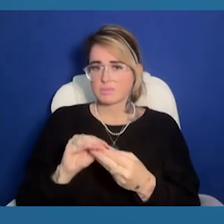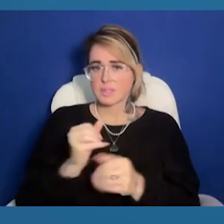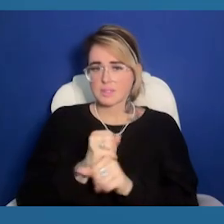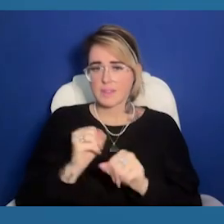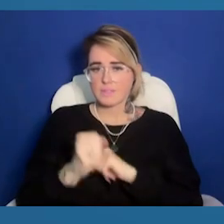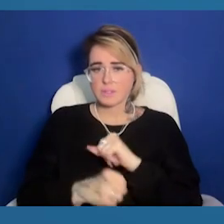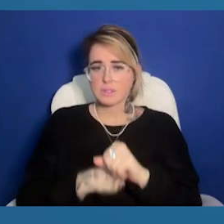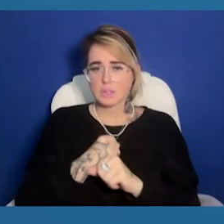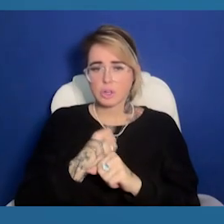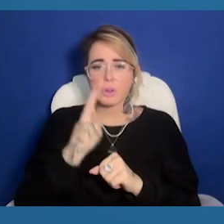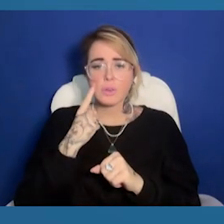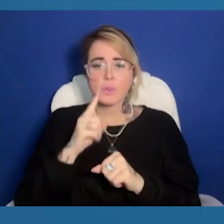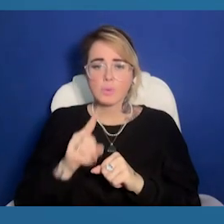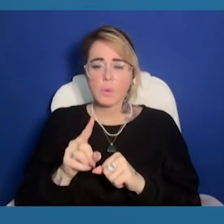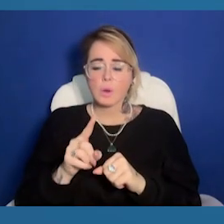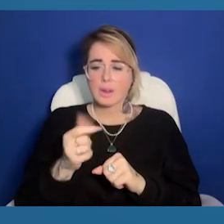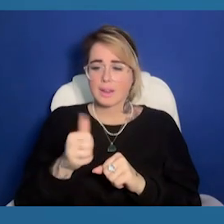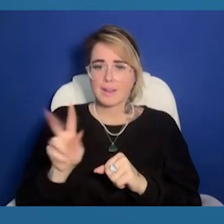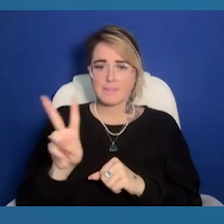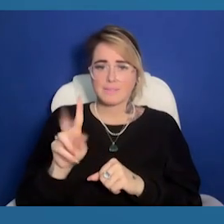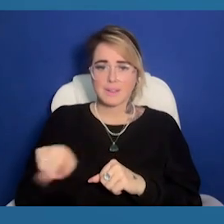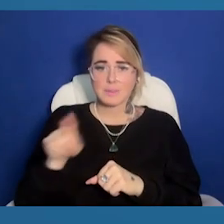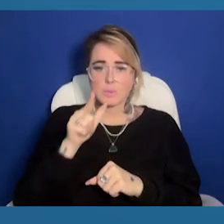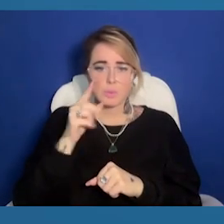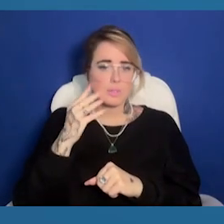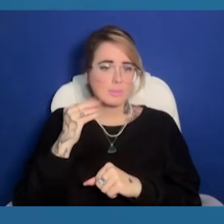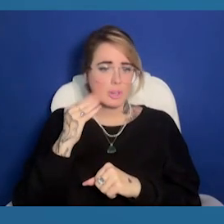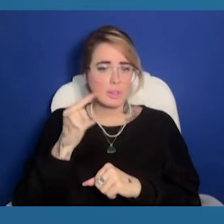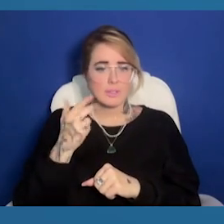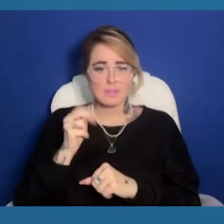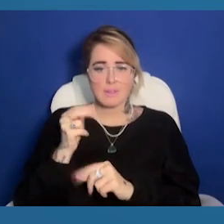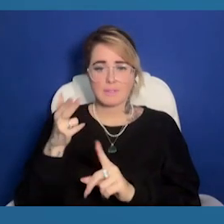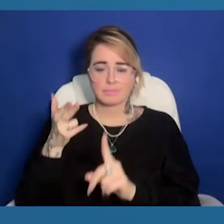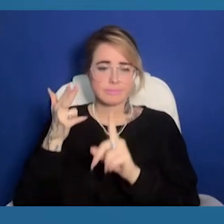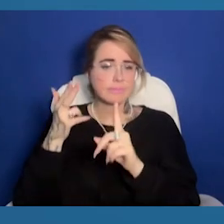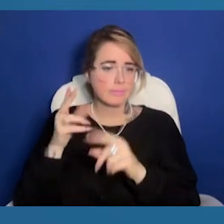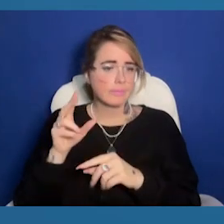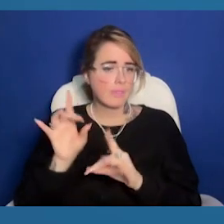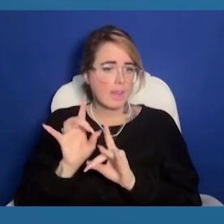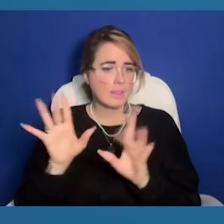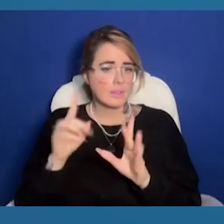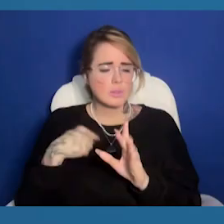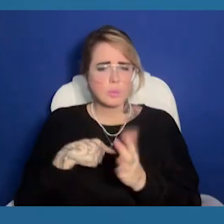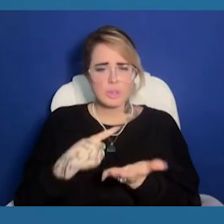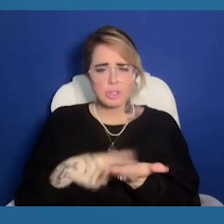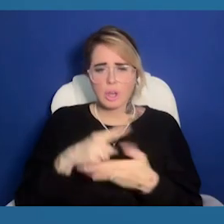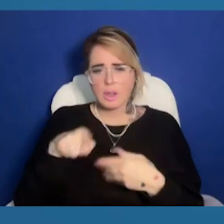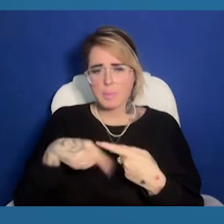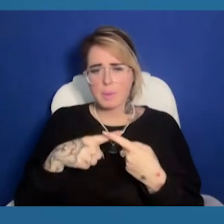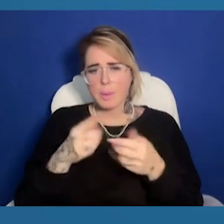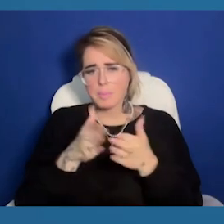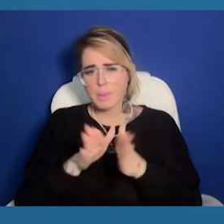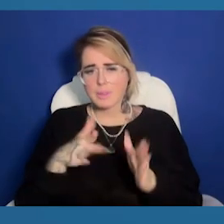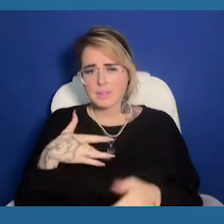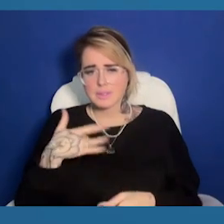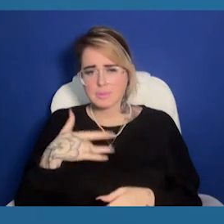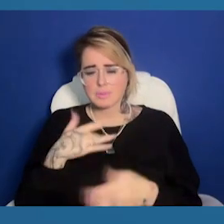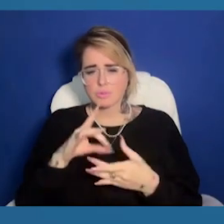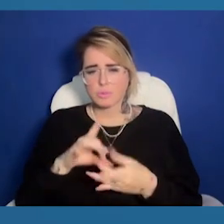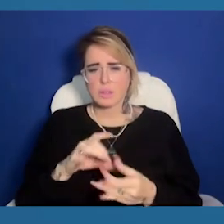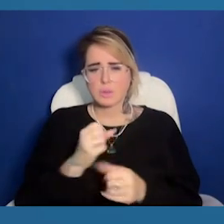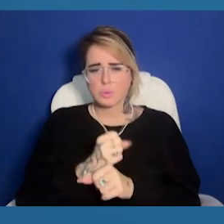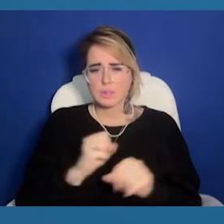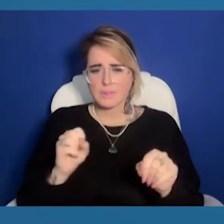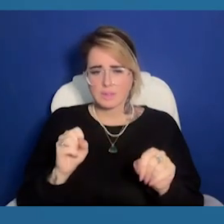victimization of gun violence. But when we talked about public sentiment about overall safety, there was still a lot of challenges.